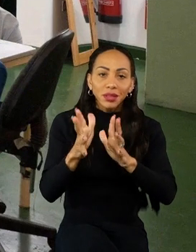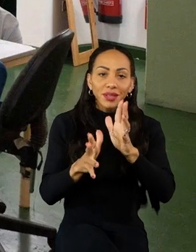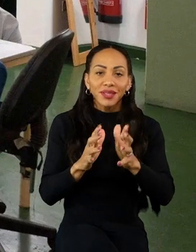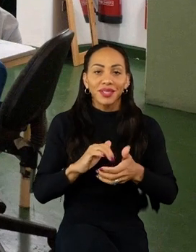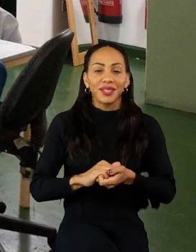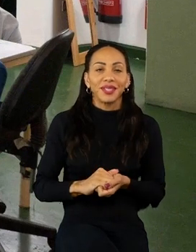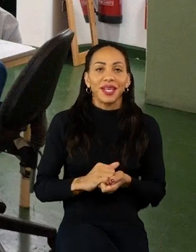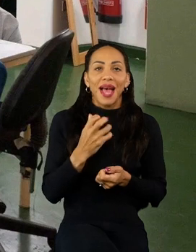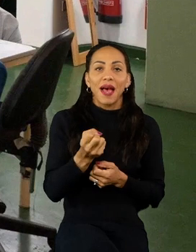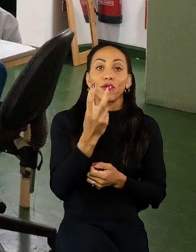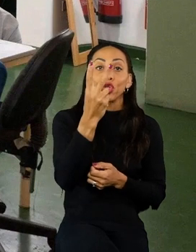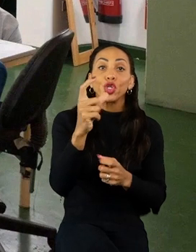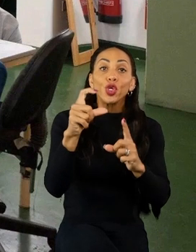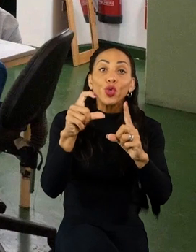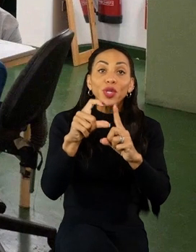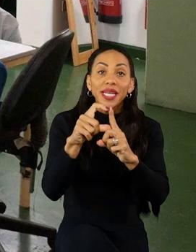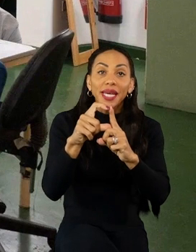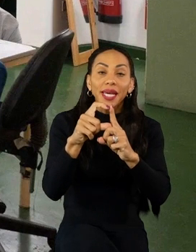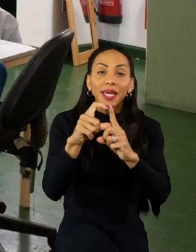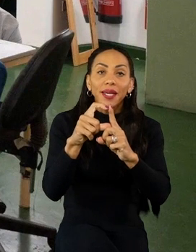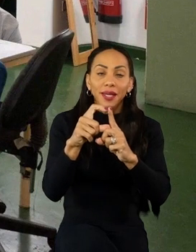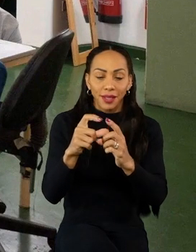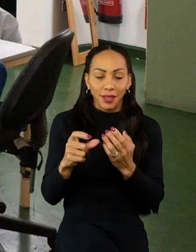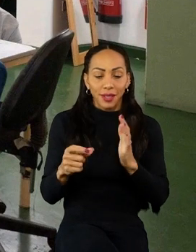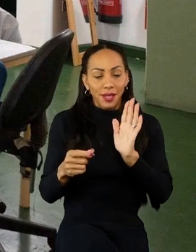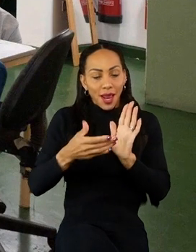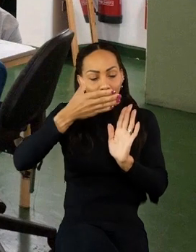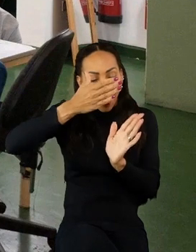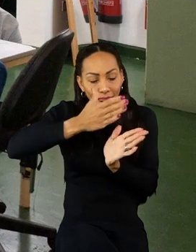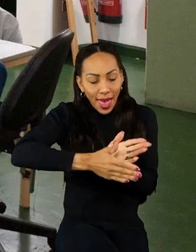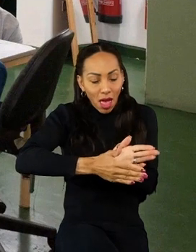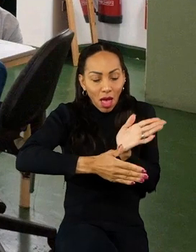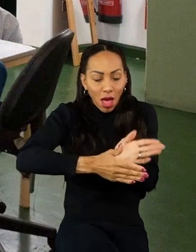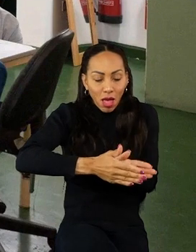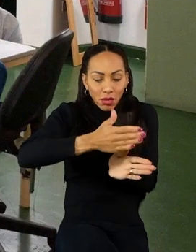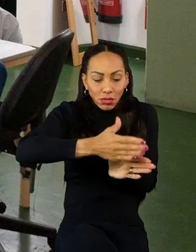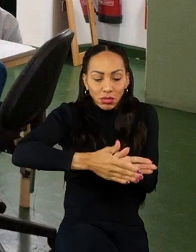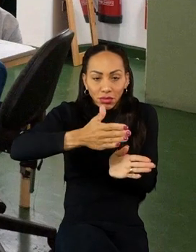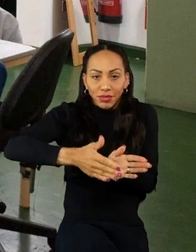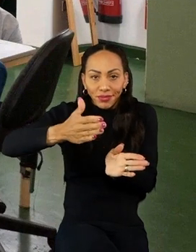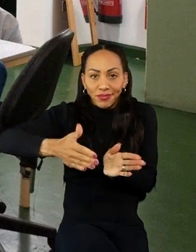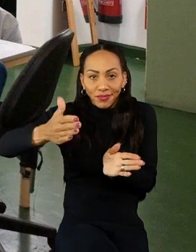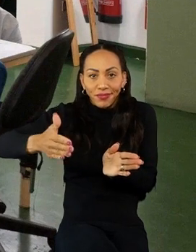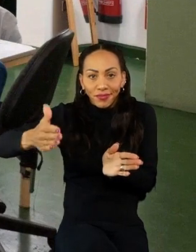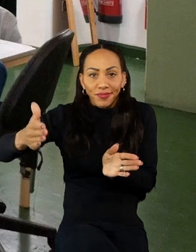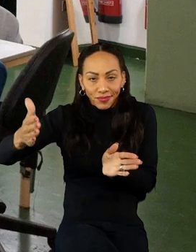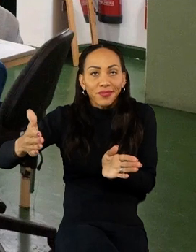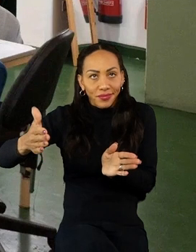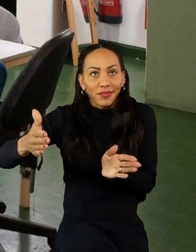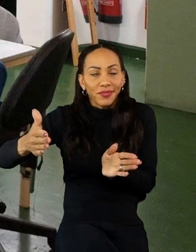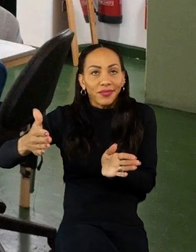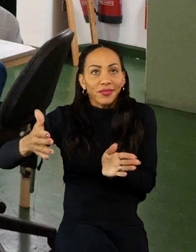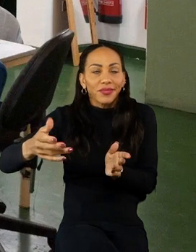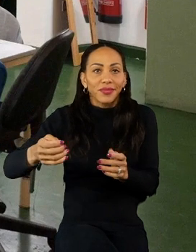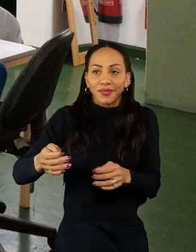of existing with sort of 2D layers of traditional sort of stage set design, as